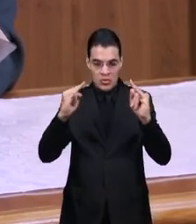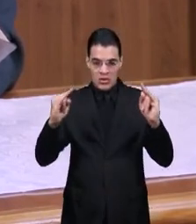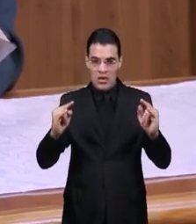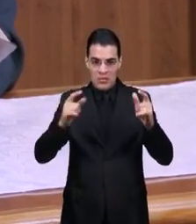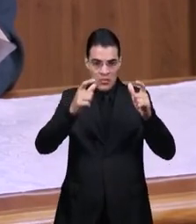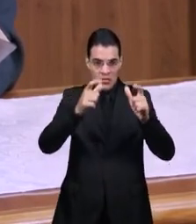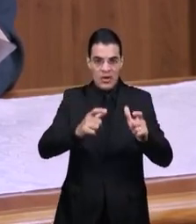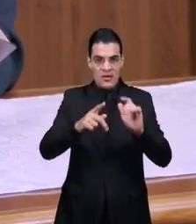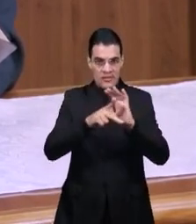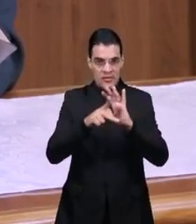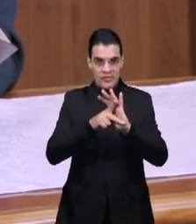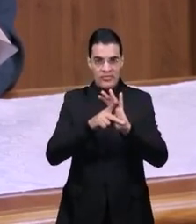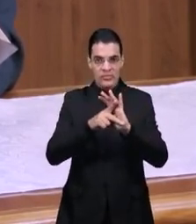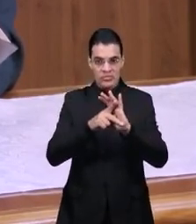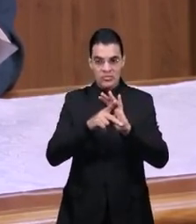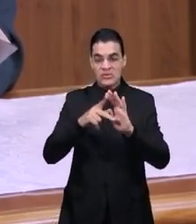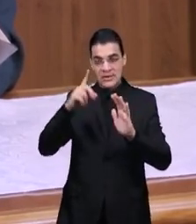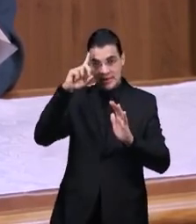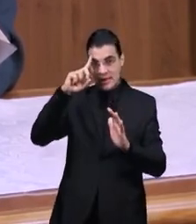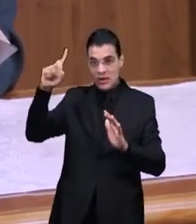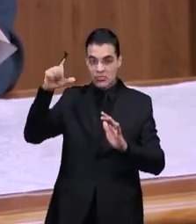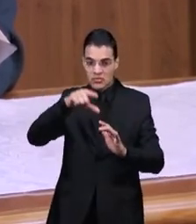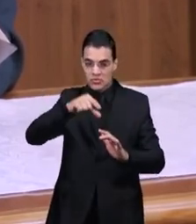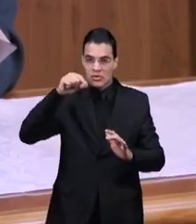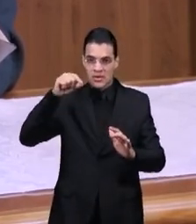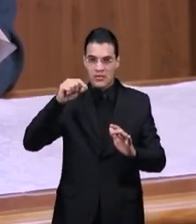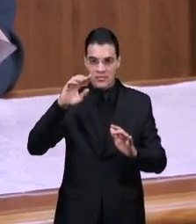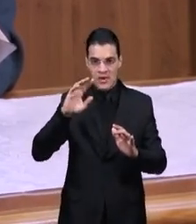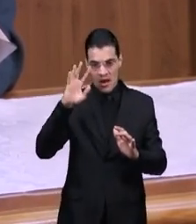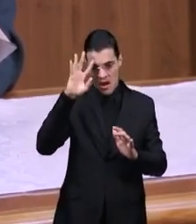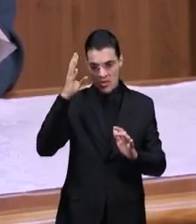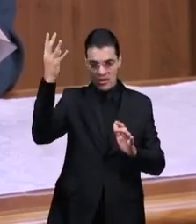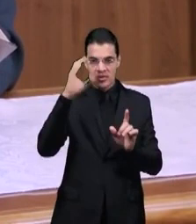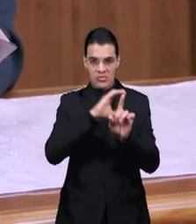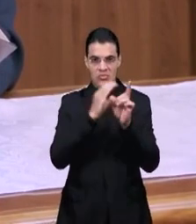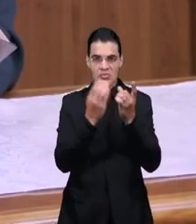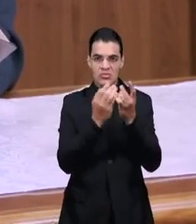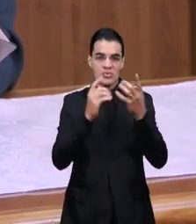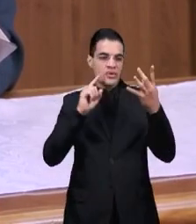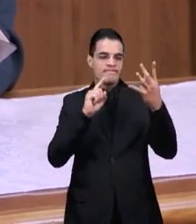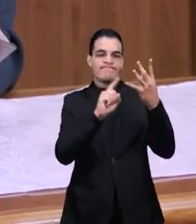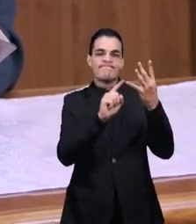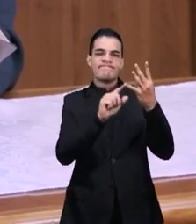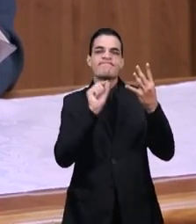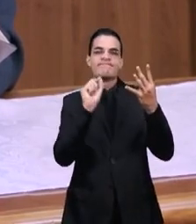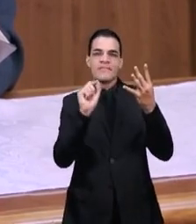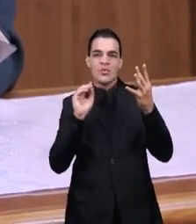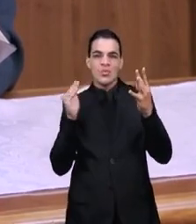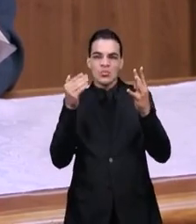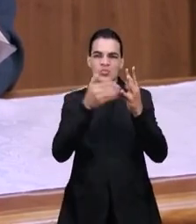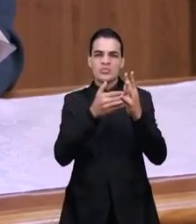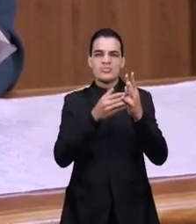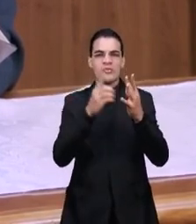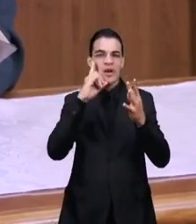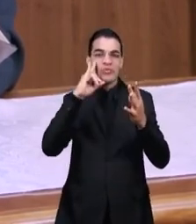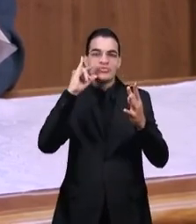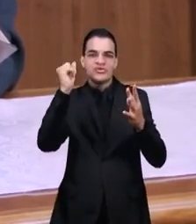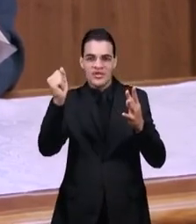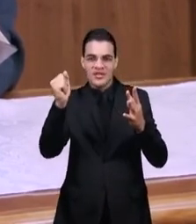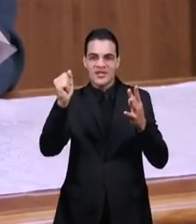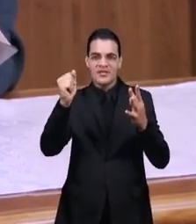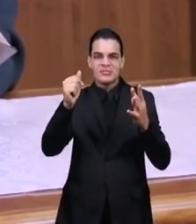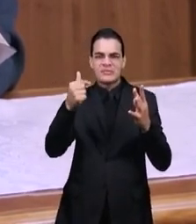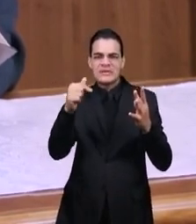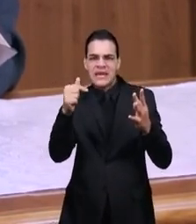the service in Deuteronomy, and also the day the day was predetermined as the seventh day, the day